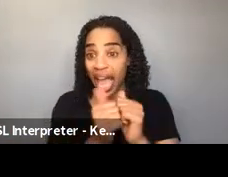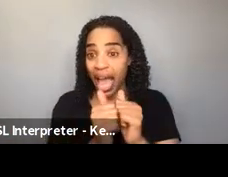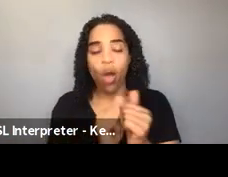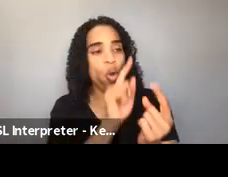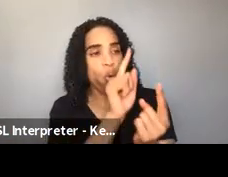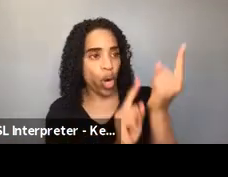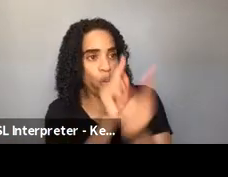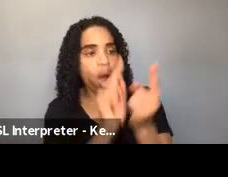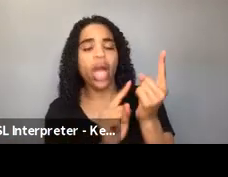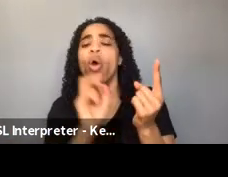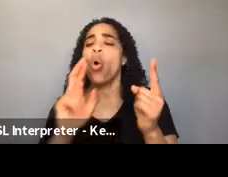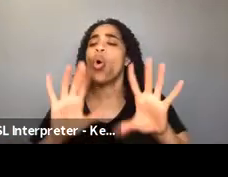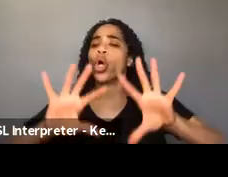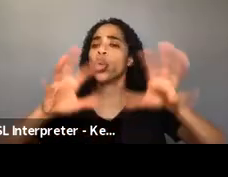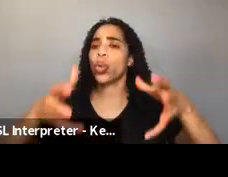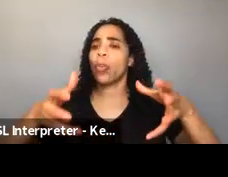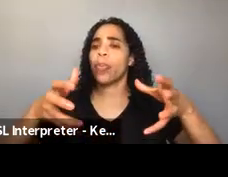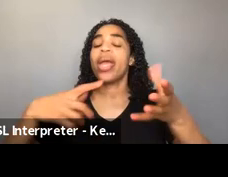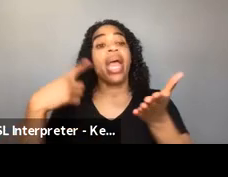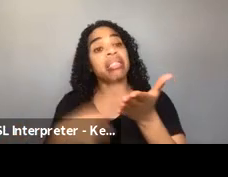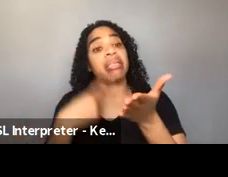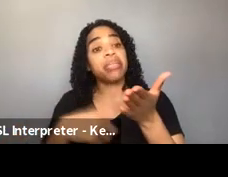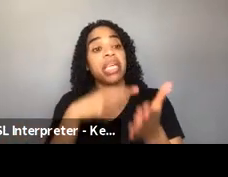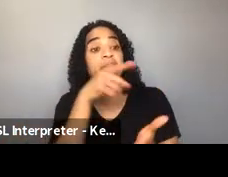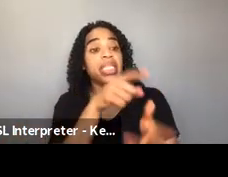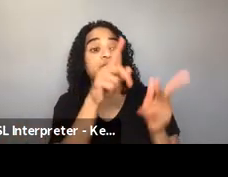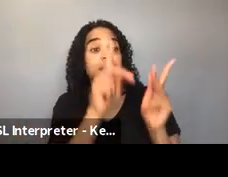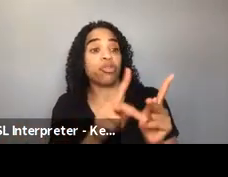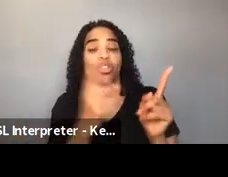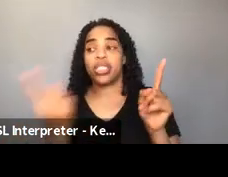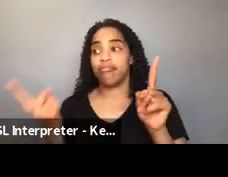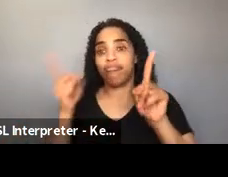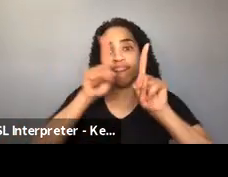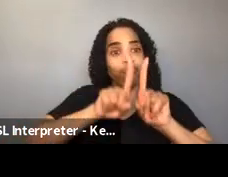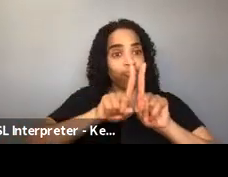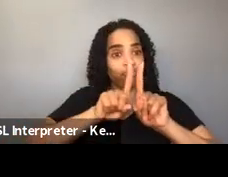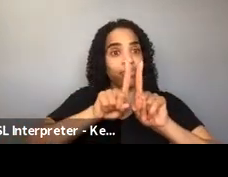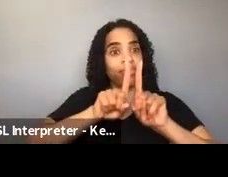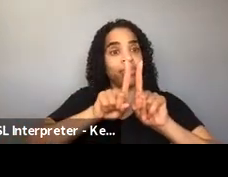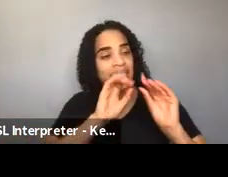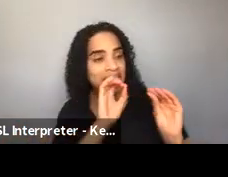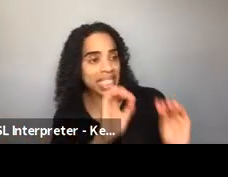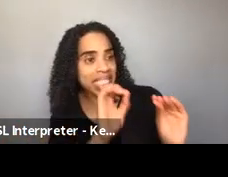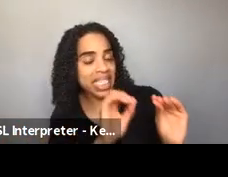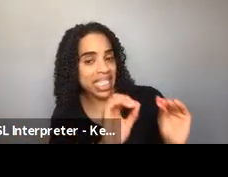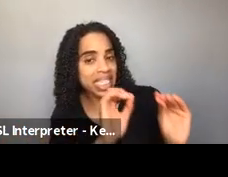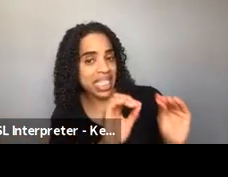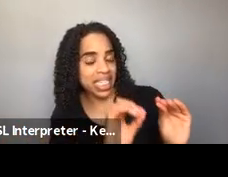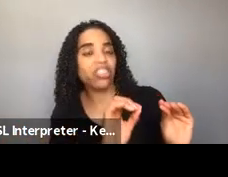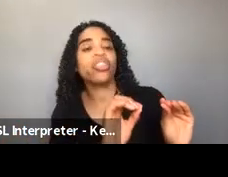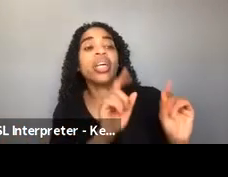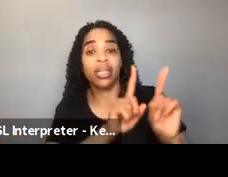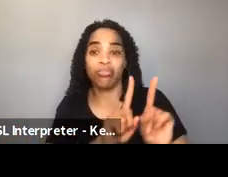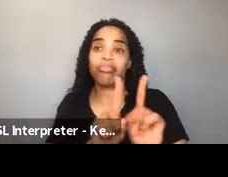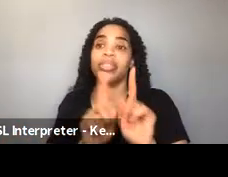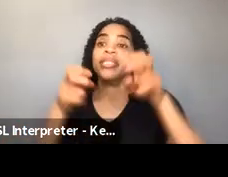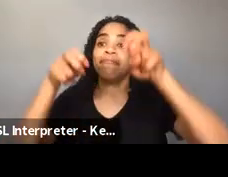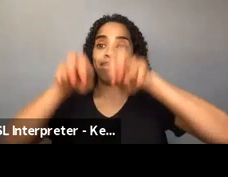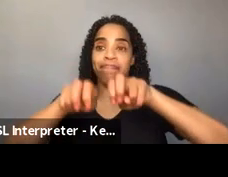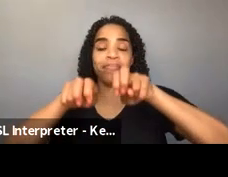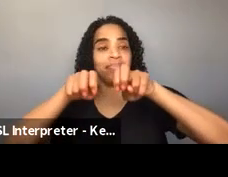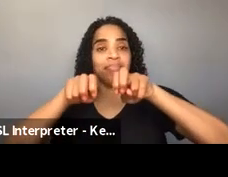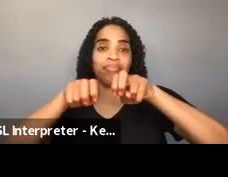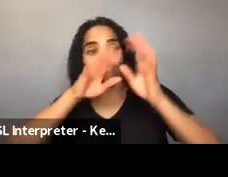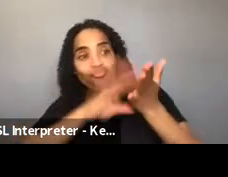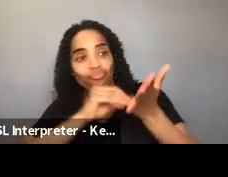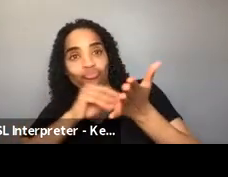may involve field training in which the individual is accompanied by an ADRC provider while learning the